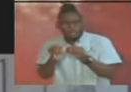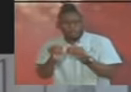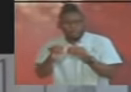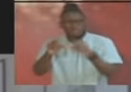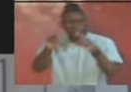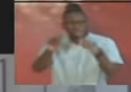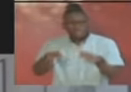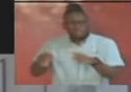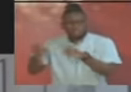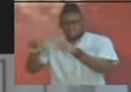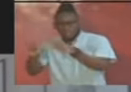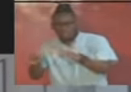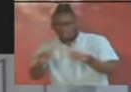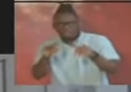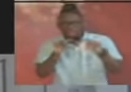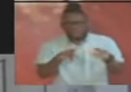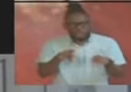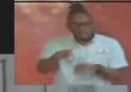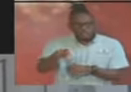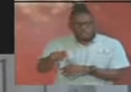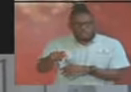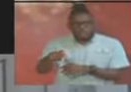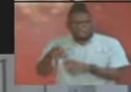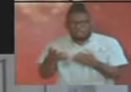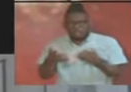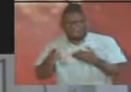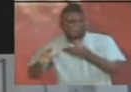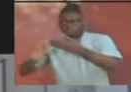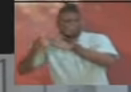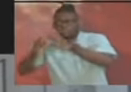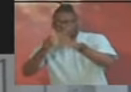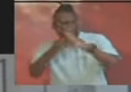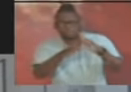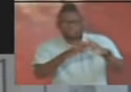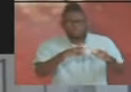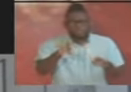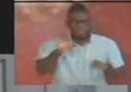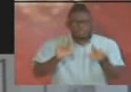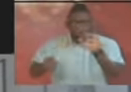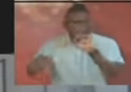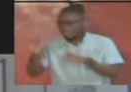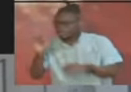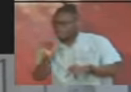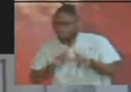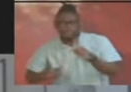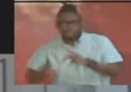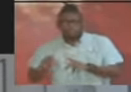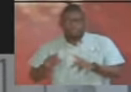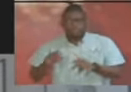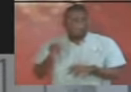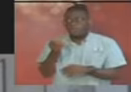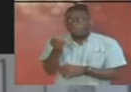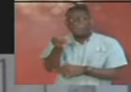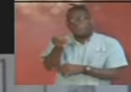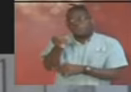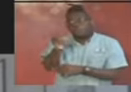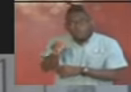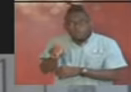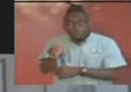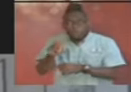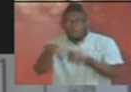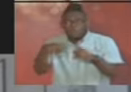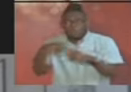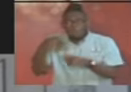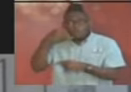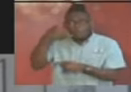a survey in terms of just community random samplings or through contact tracing